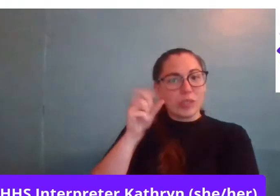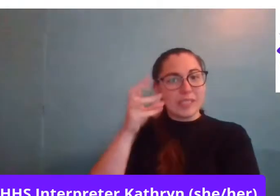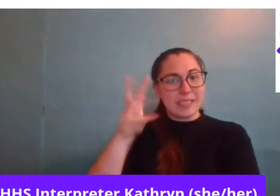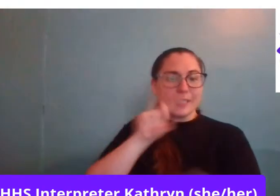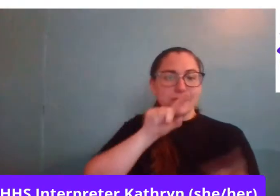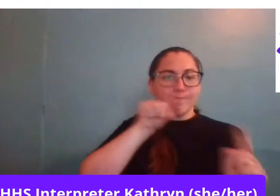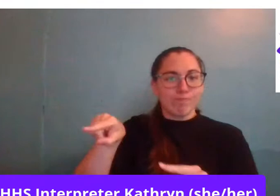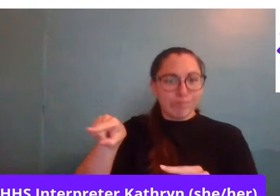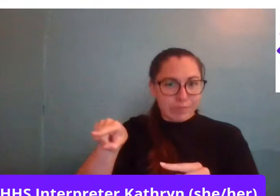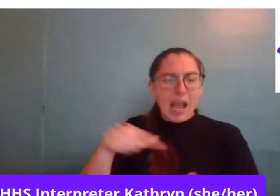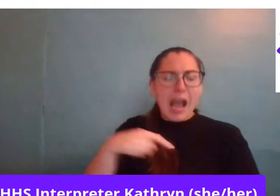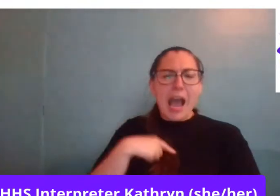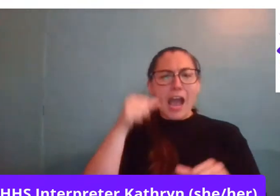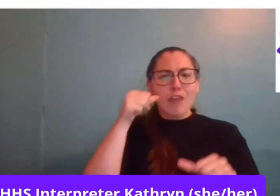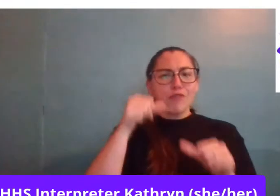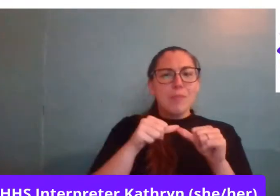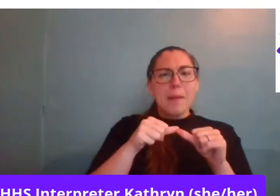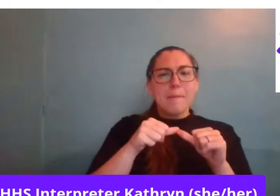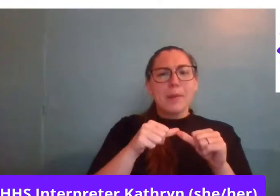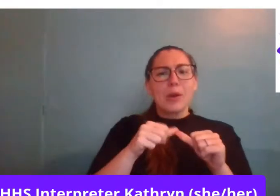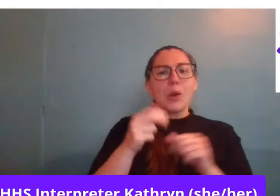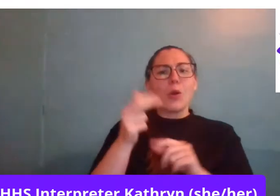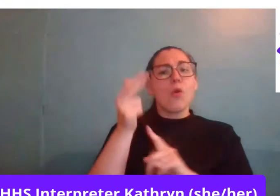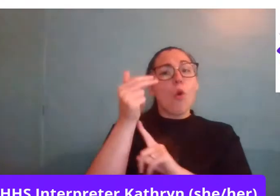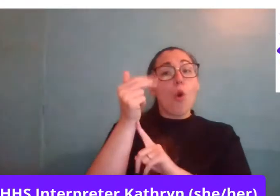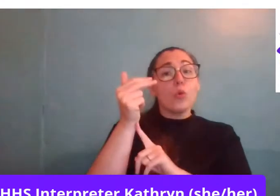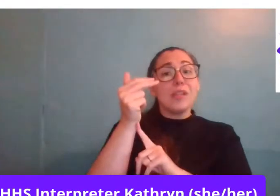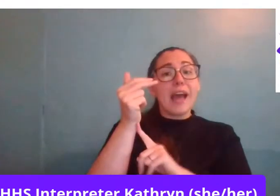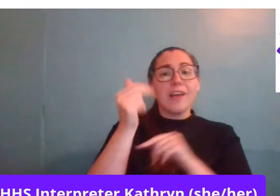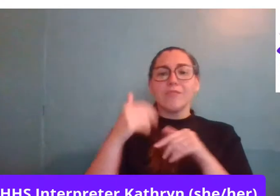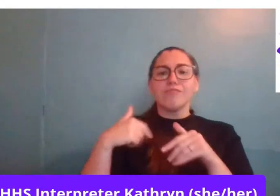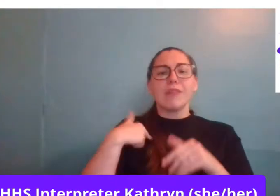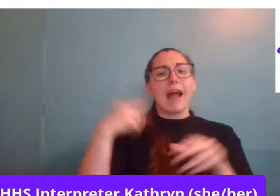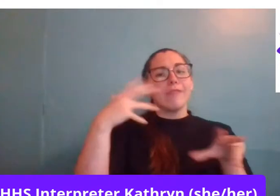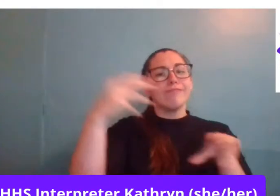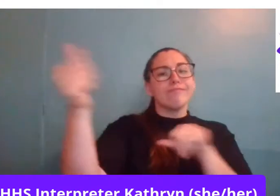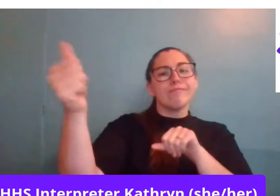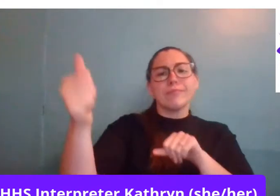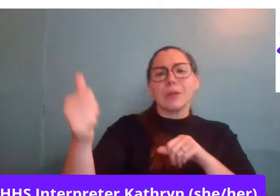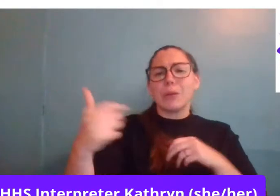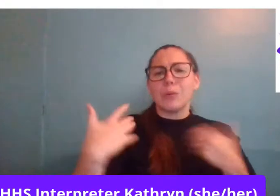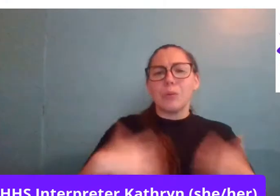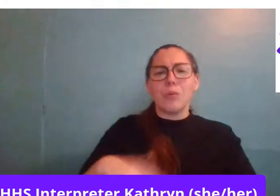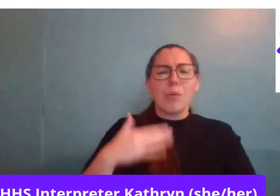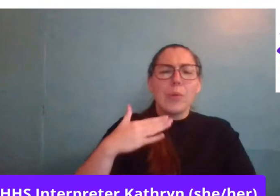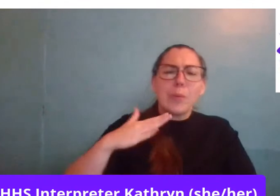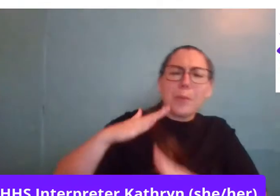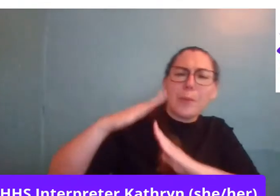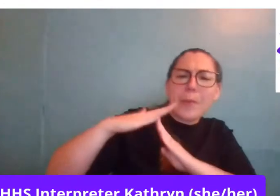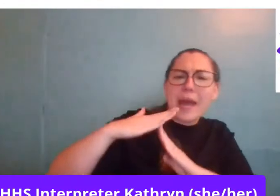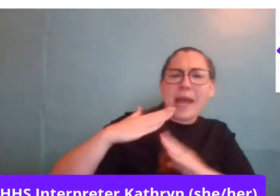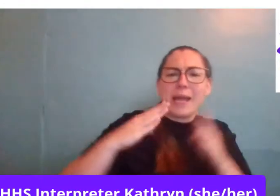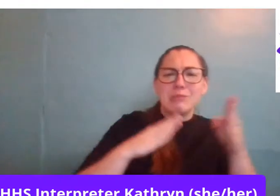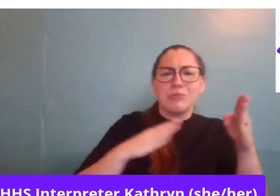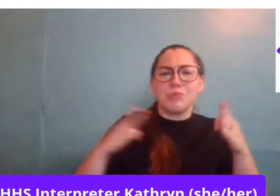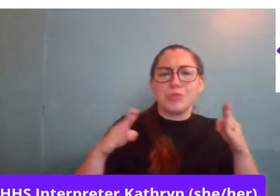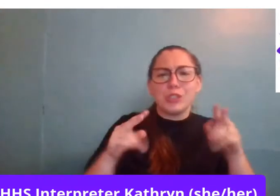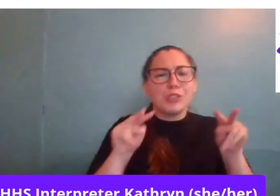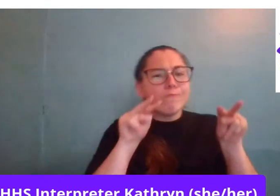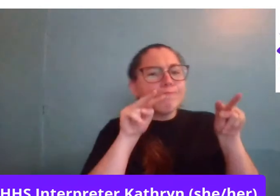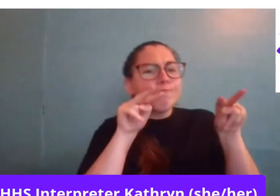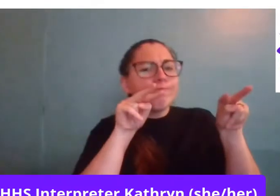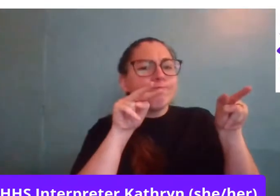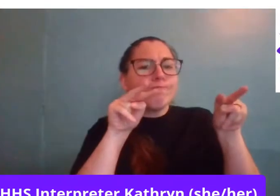just remember coming out of the hotel. Oh my gosh, had the best room overlooking